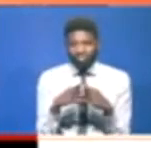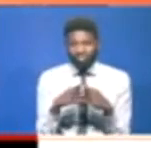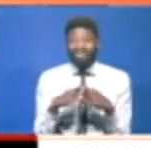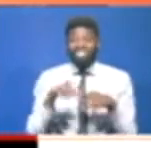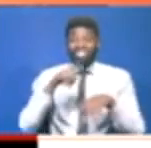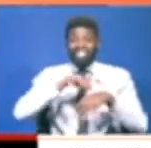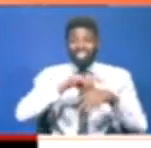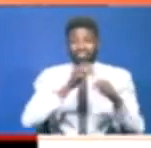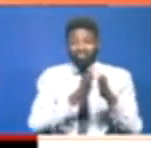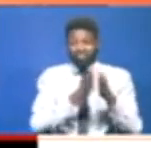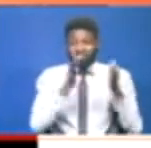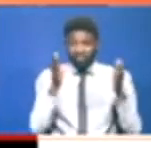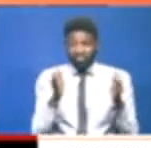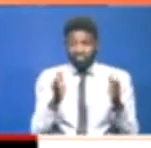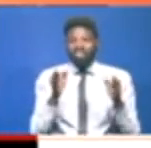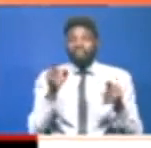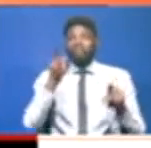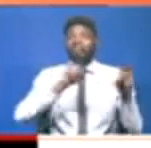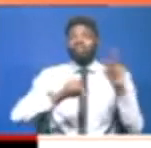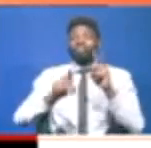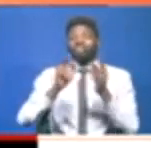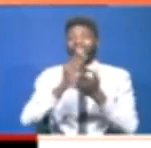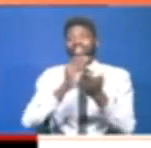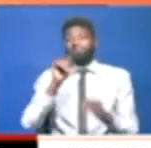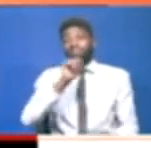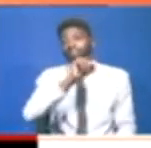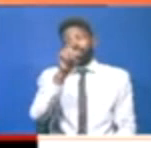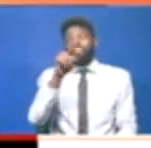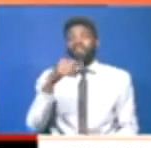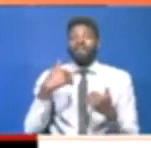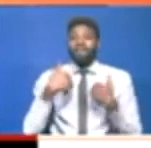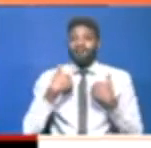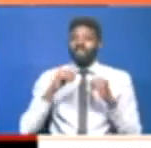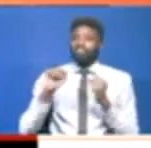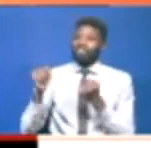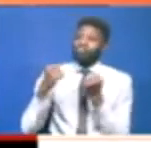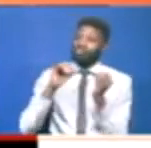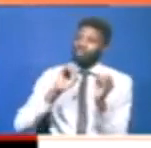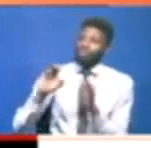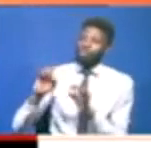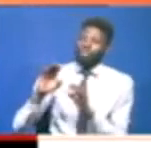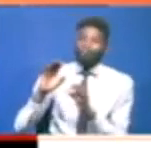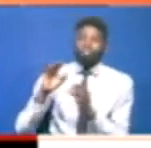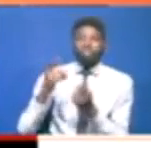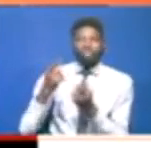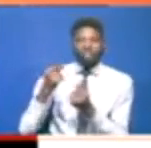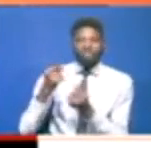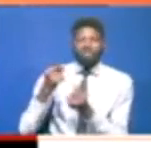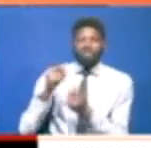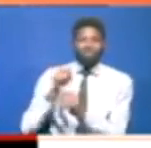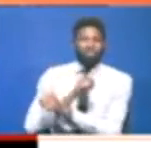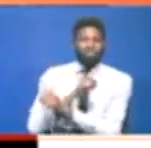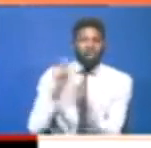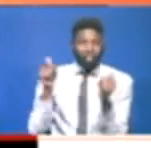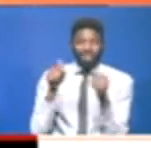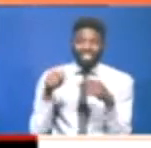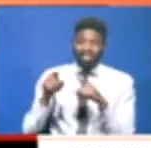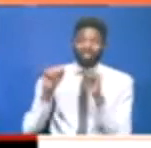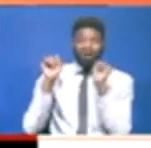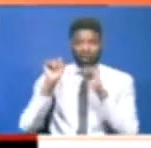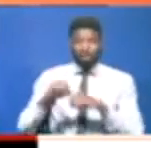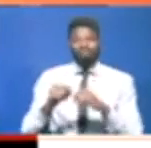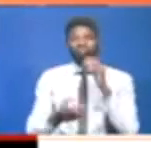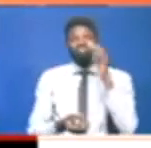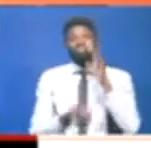period, there are people who had saved quite an amount of money. It enabled them now to venture into